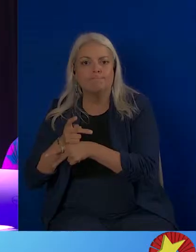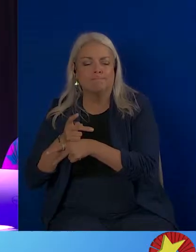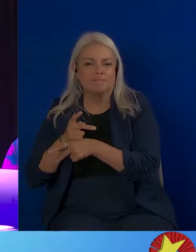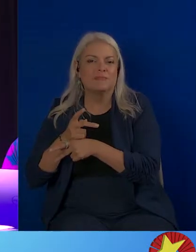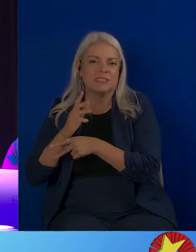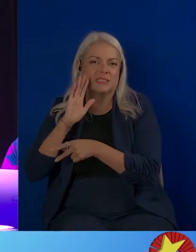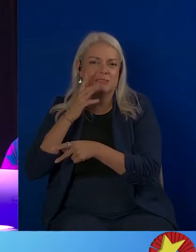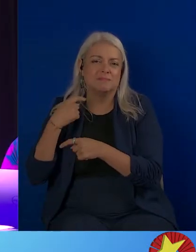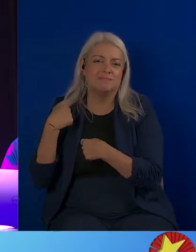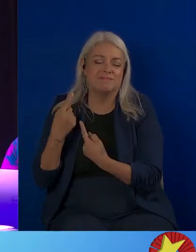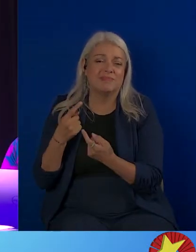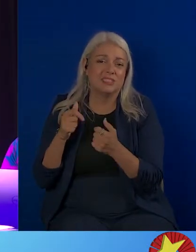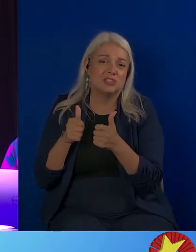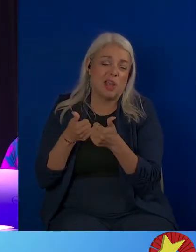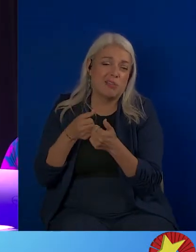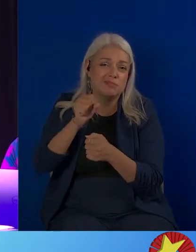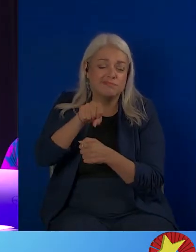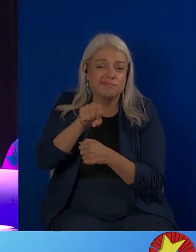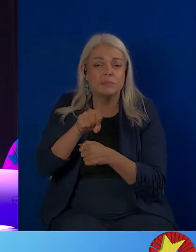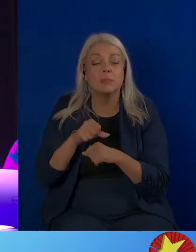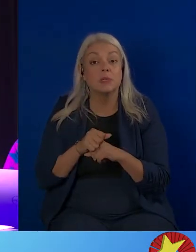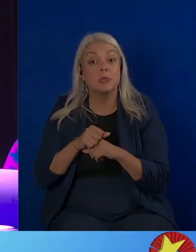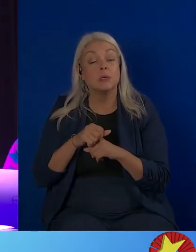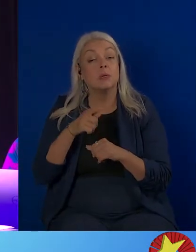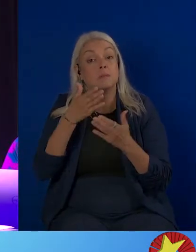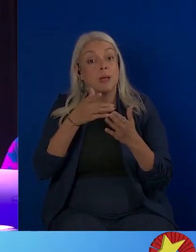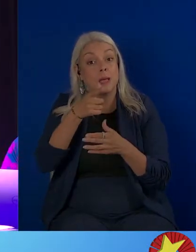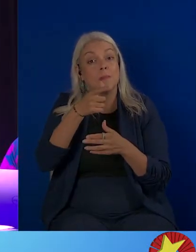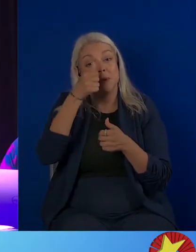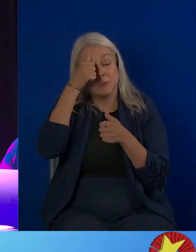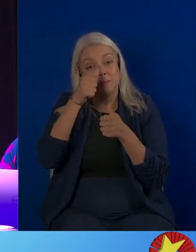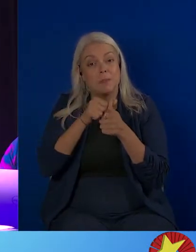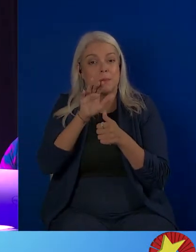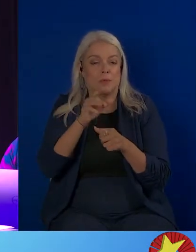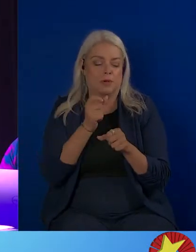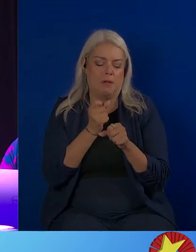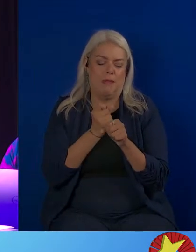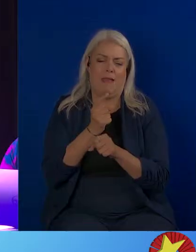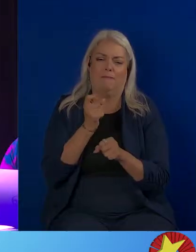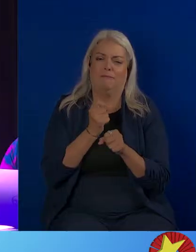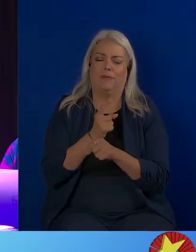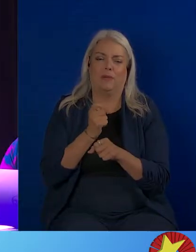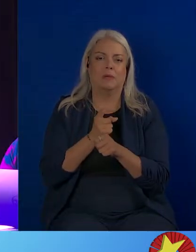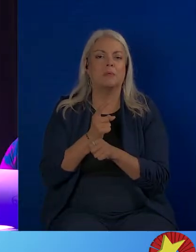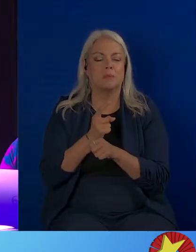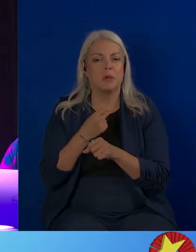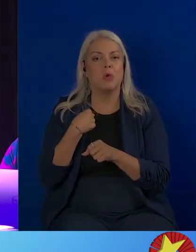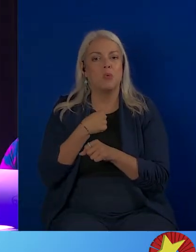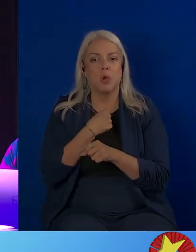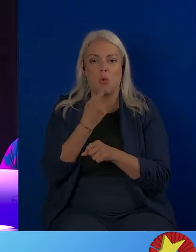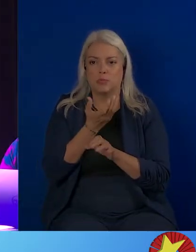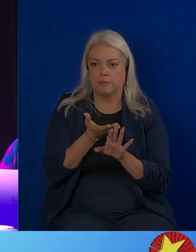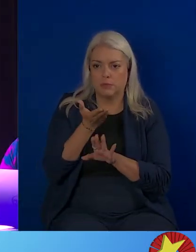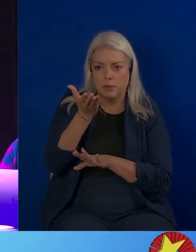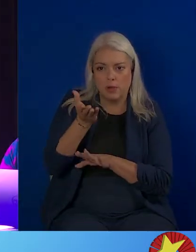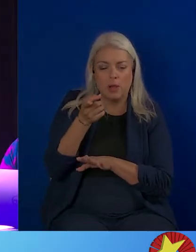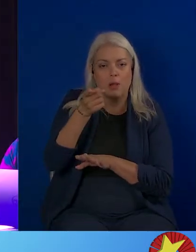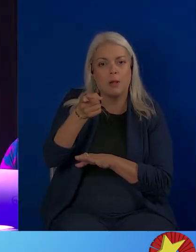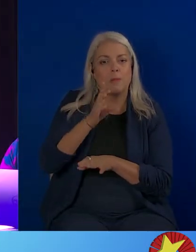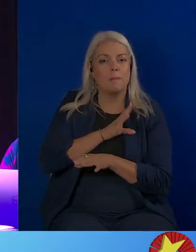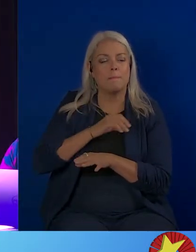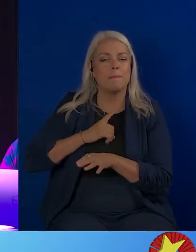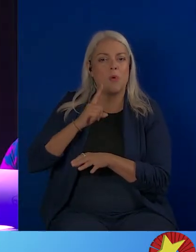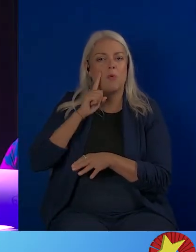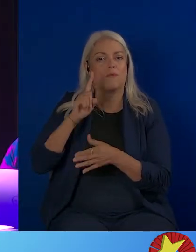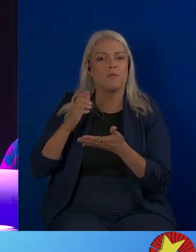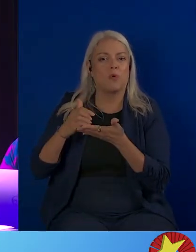challenges. And you may recall, typically every year, we request board approval for salary increases